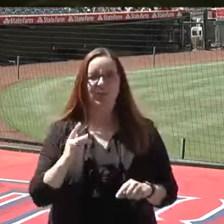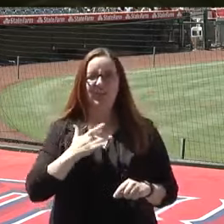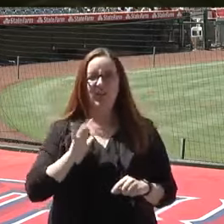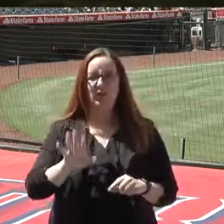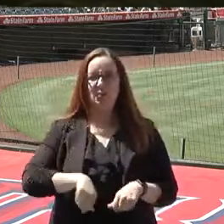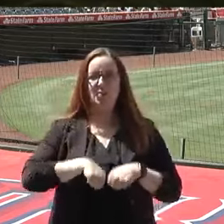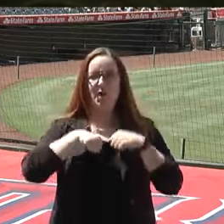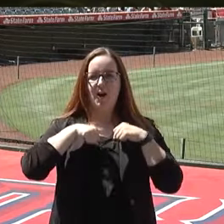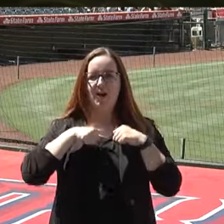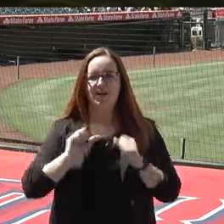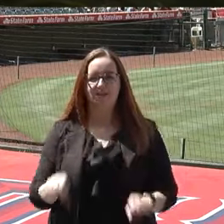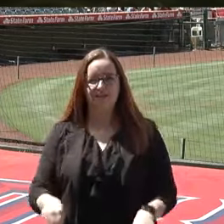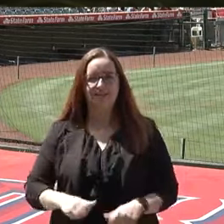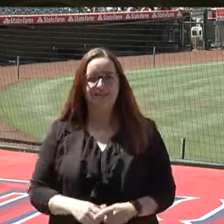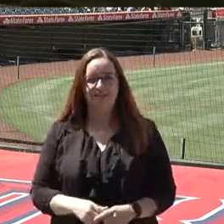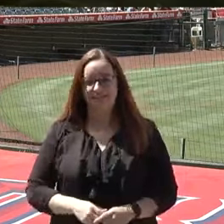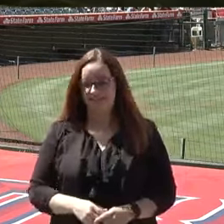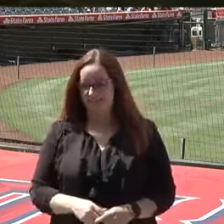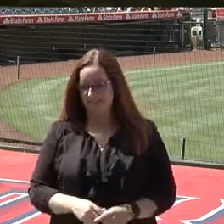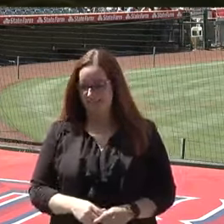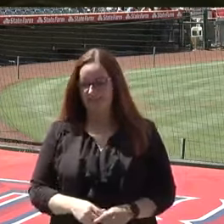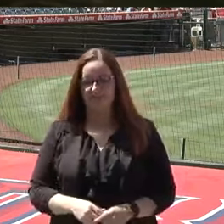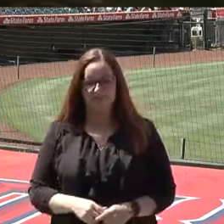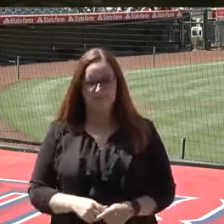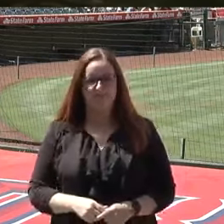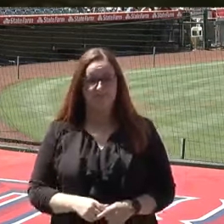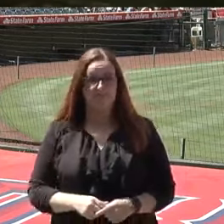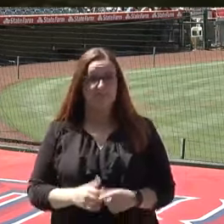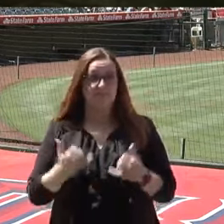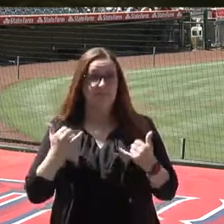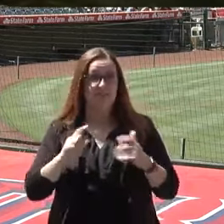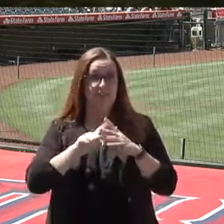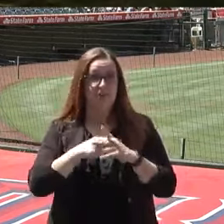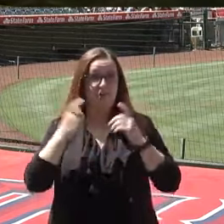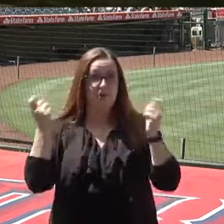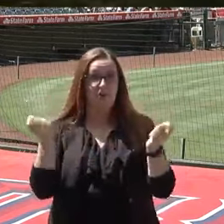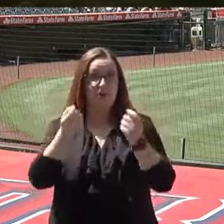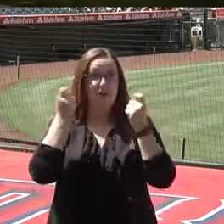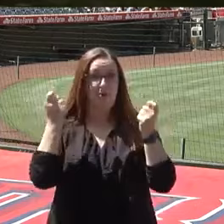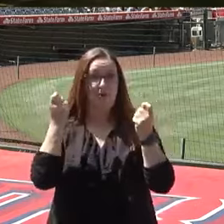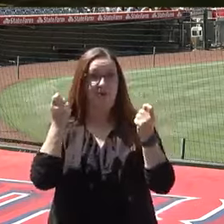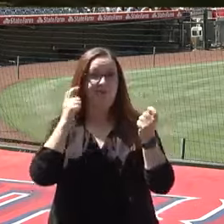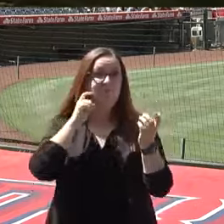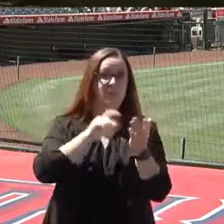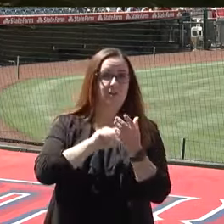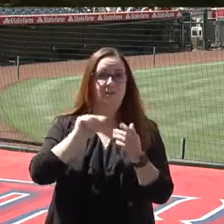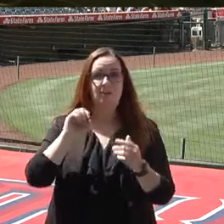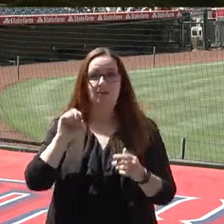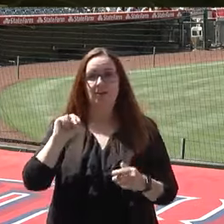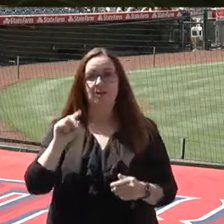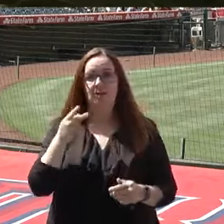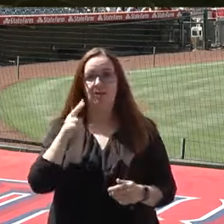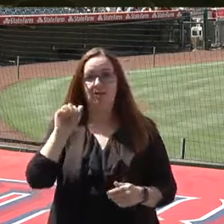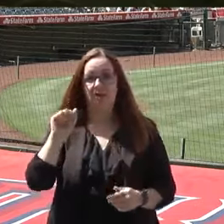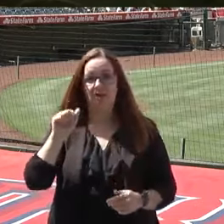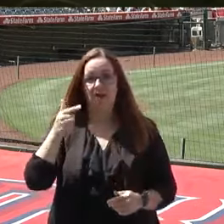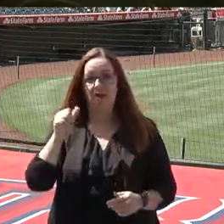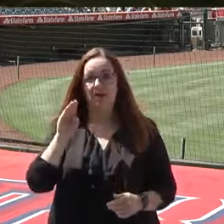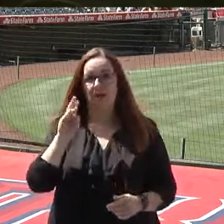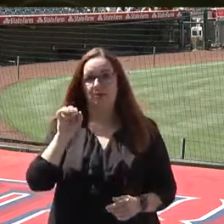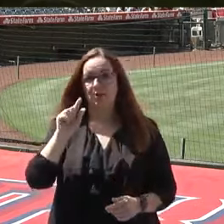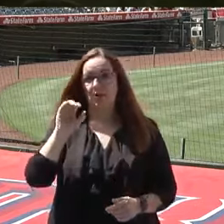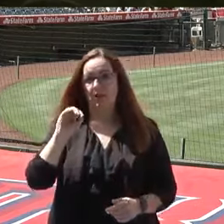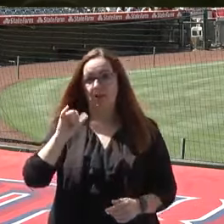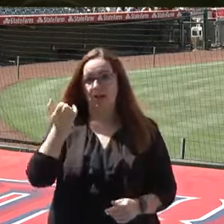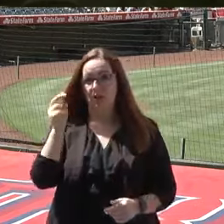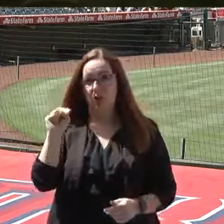pride. As we begin the ceremony today, I would like to acknowledge the Tongva, Gabrielino, and the